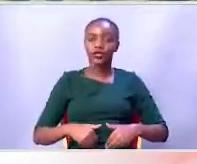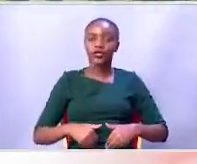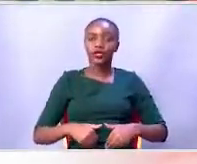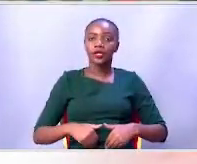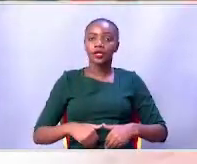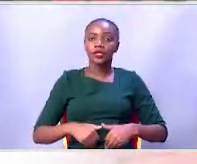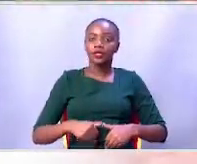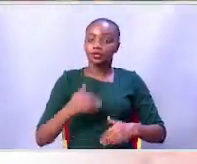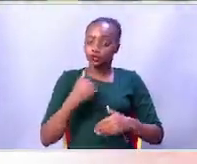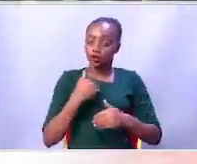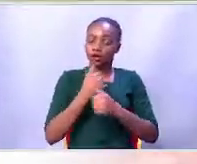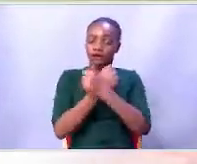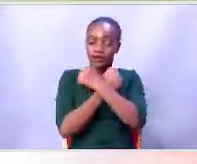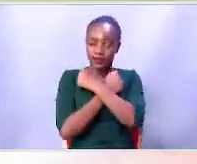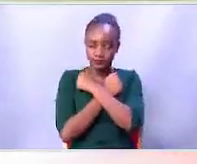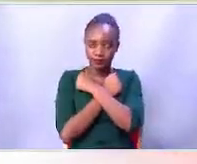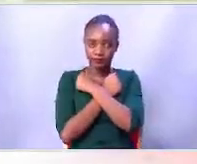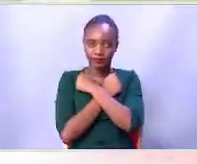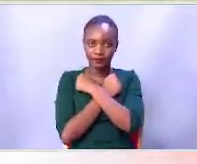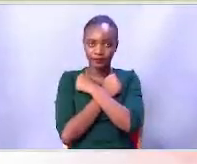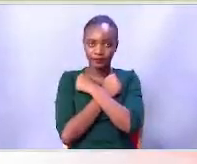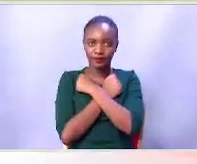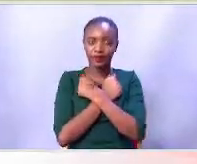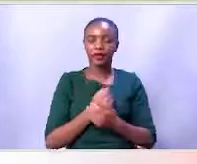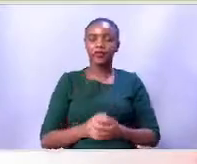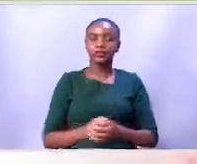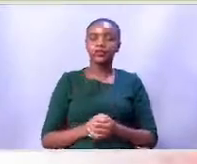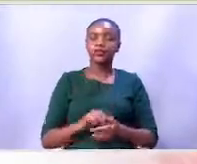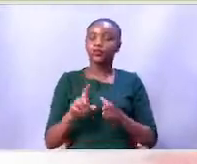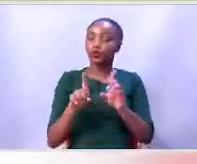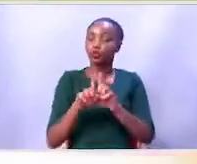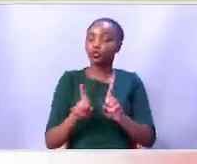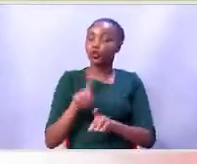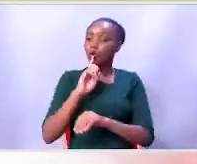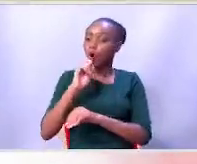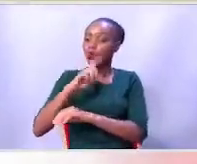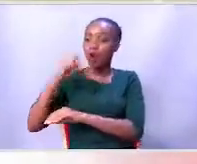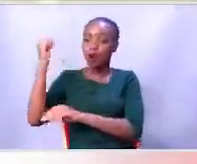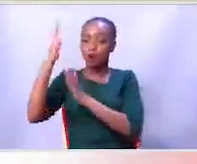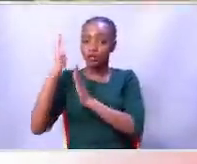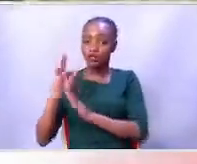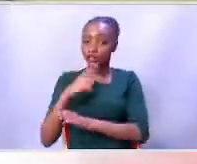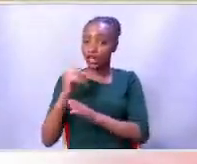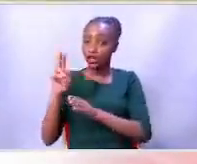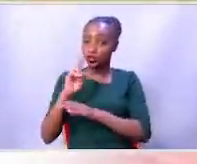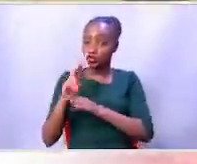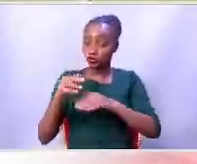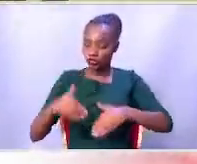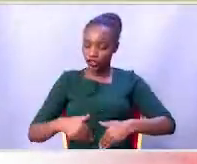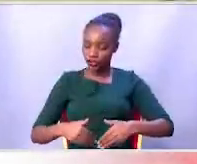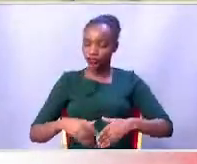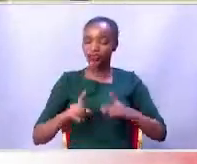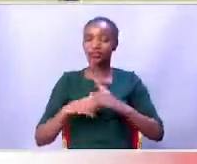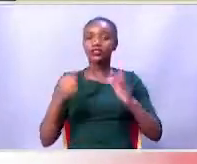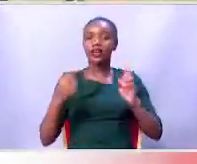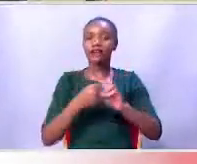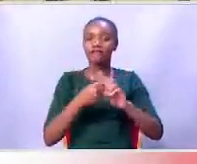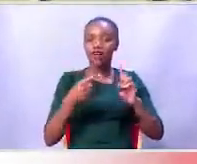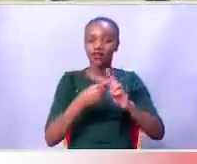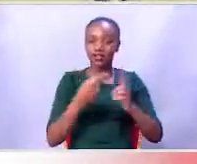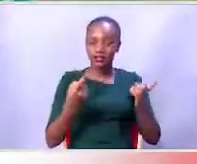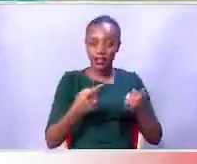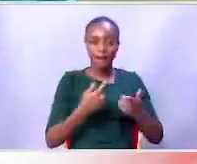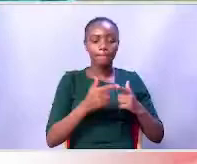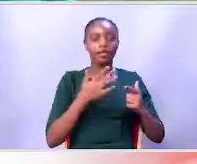additionally challenged politicians who use the youths to perpetuate acts of violence to instead shift their focus on harnessing